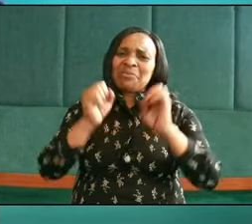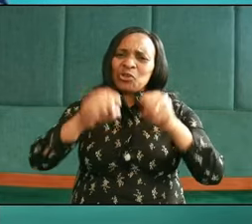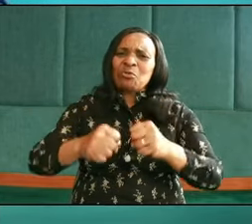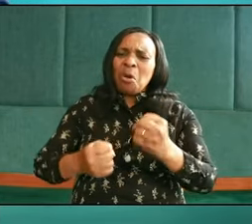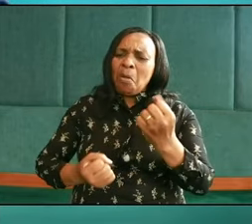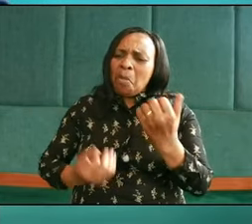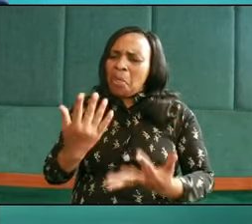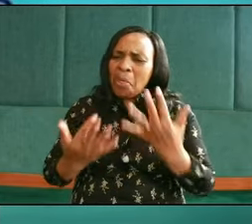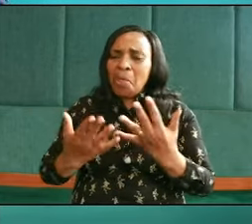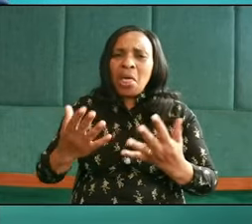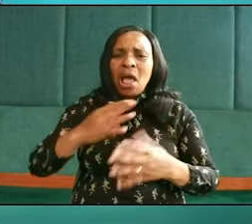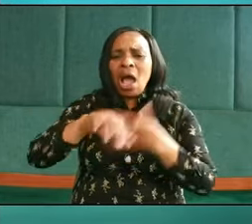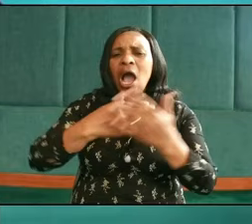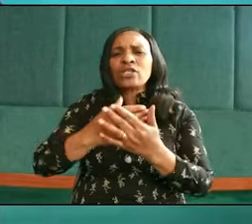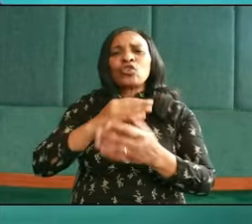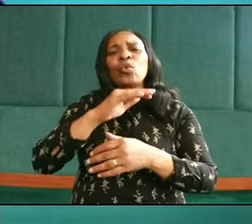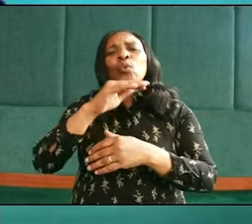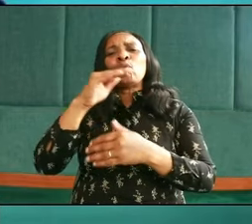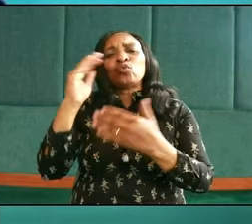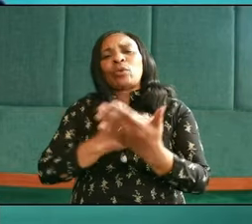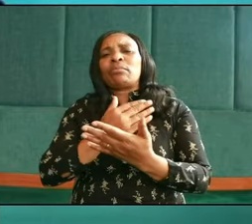burn all of us and we are all gone.